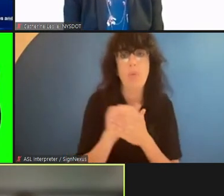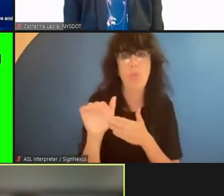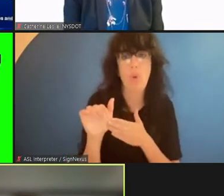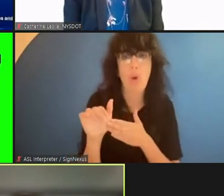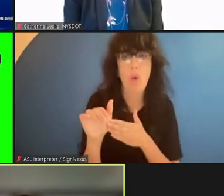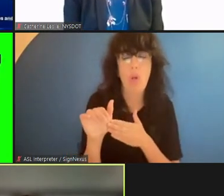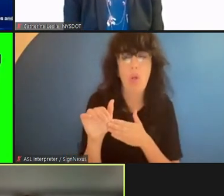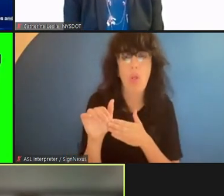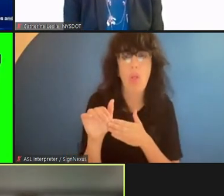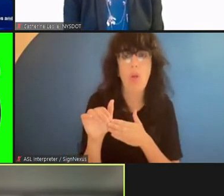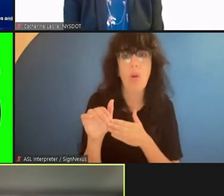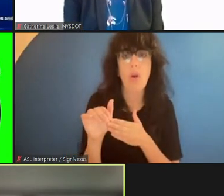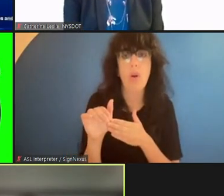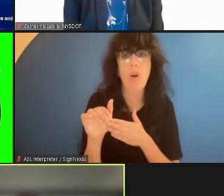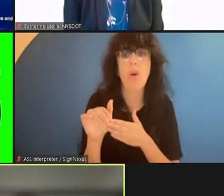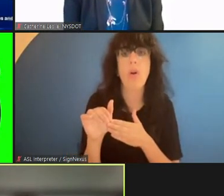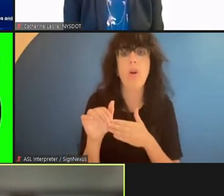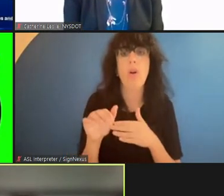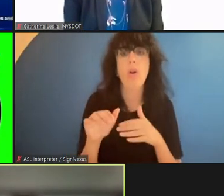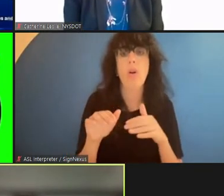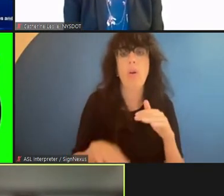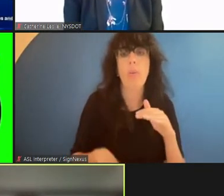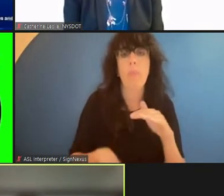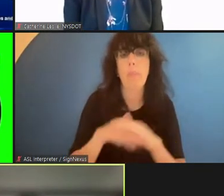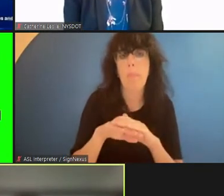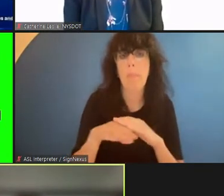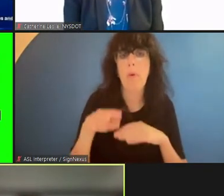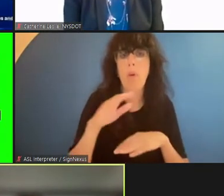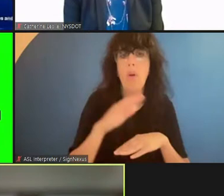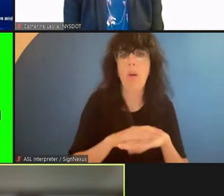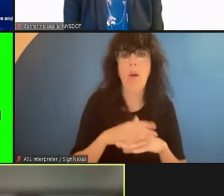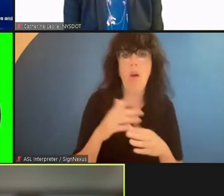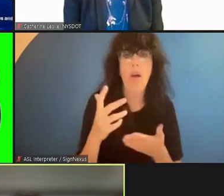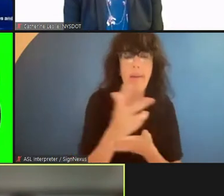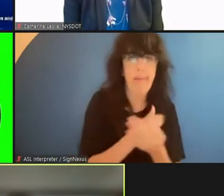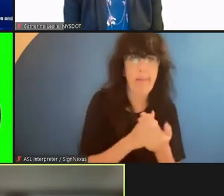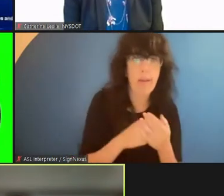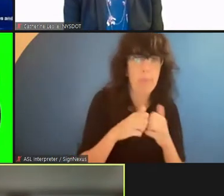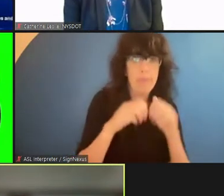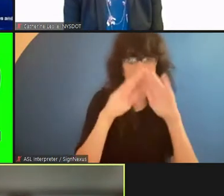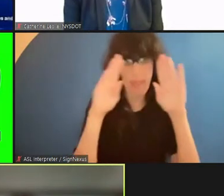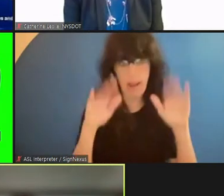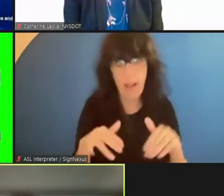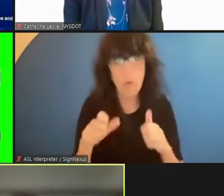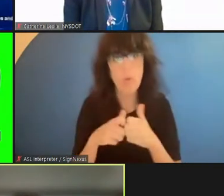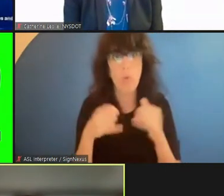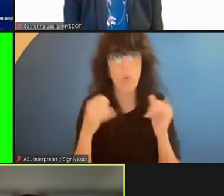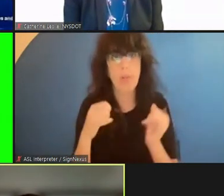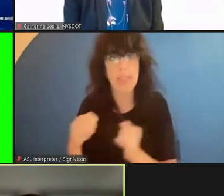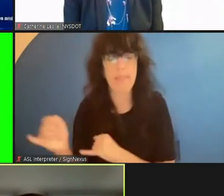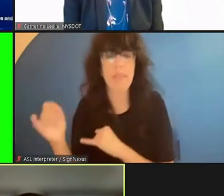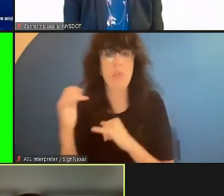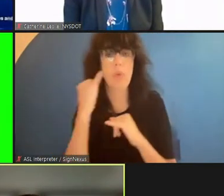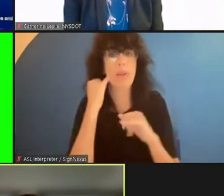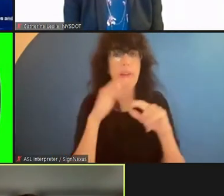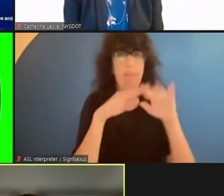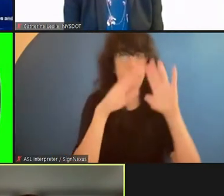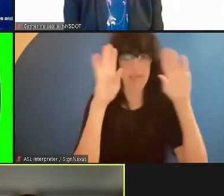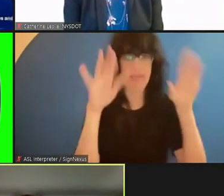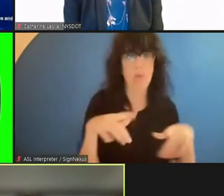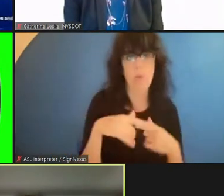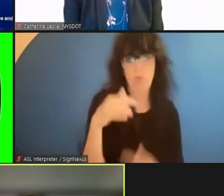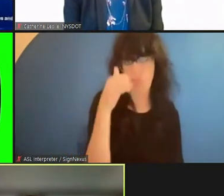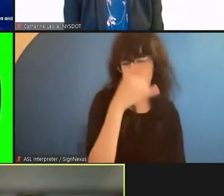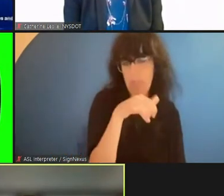cap on income first of all it's not clear whether that's household income or individual income if it's household income it's ridiculous